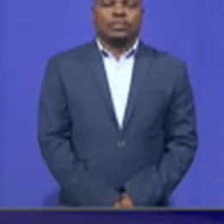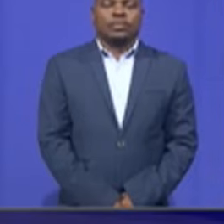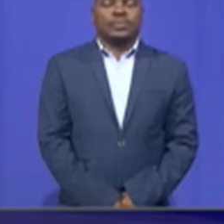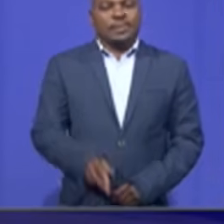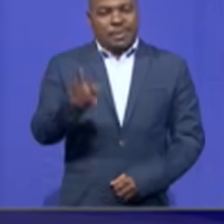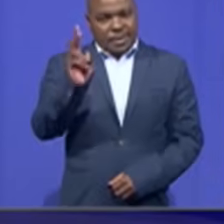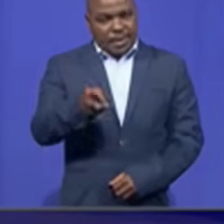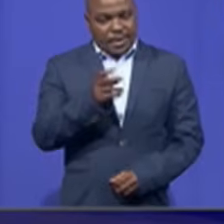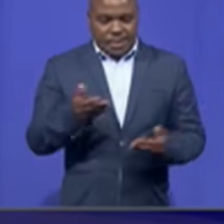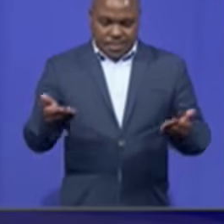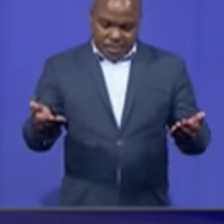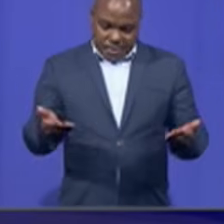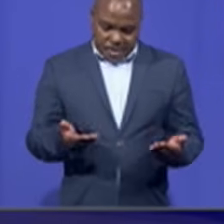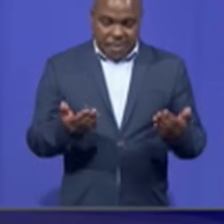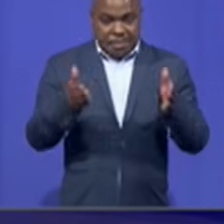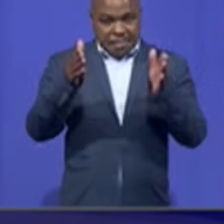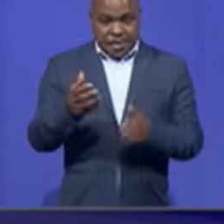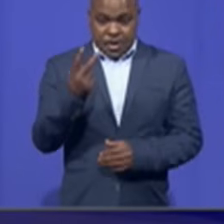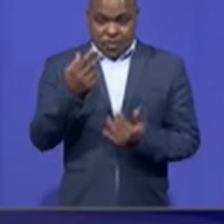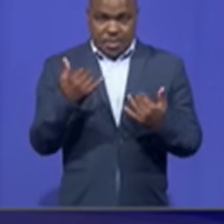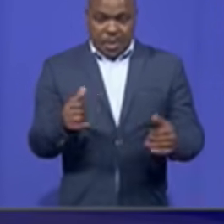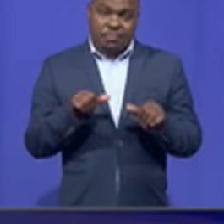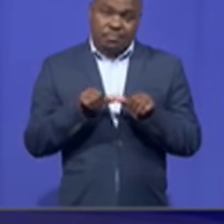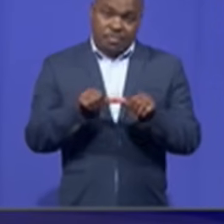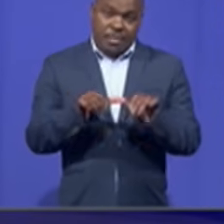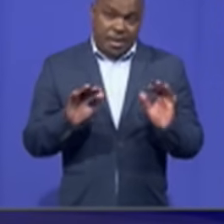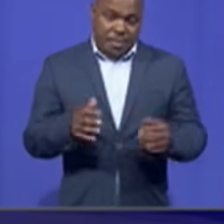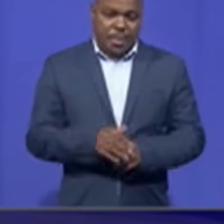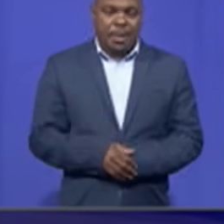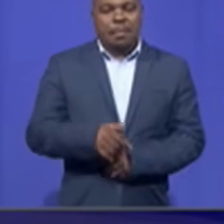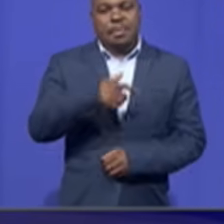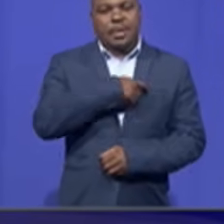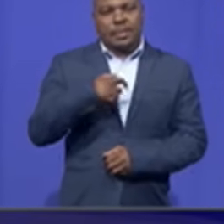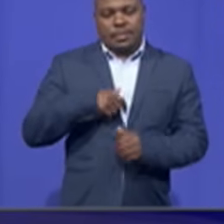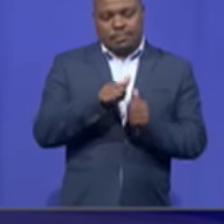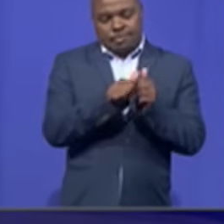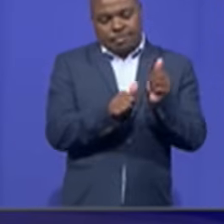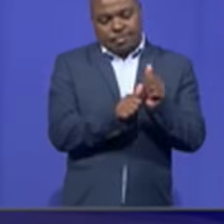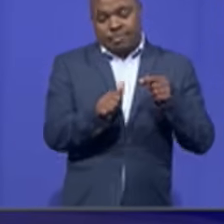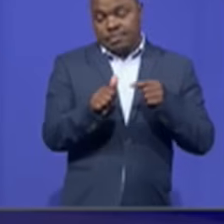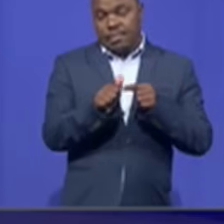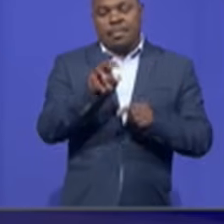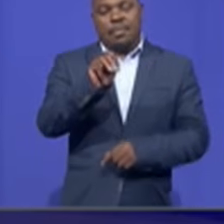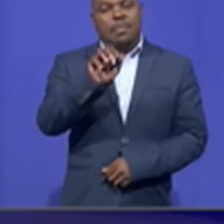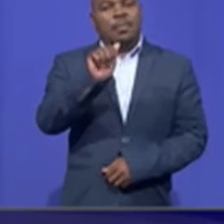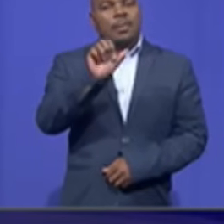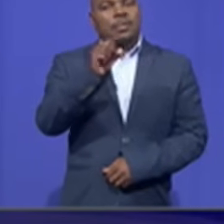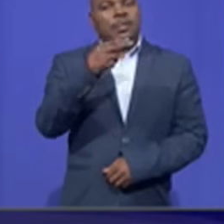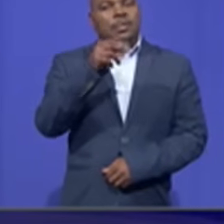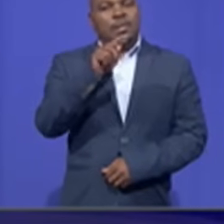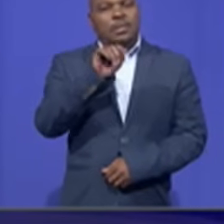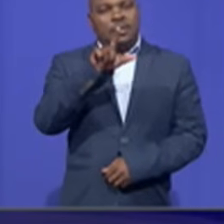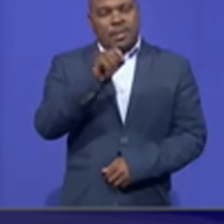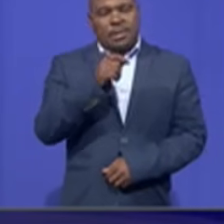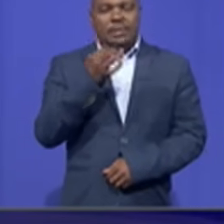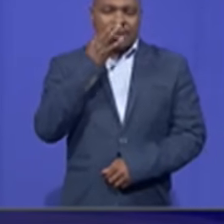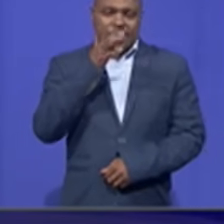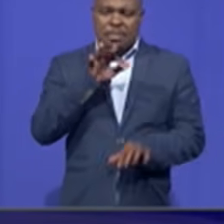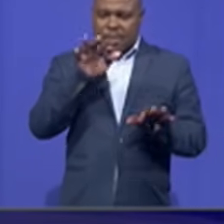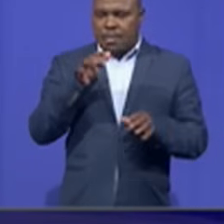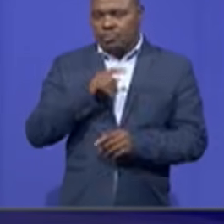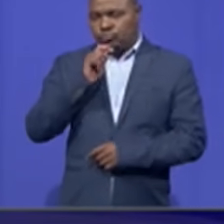Re boe gape re go amogela mogaetsho mo karolo ya bobedi mme re tsholetse ka gore motlatsa moporesidente Paul Mashatile o ikwetse go baagi go dumela mo tirong ya